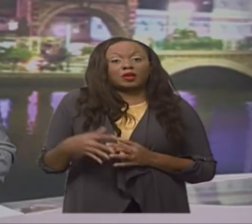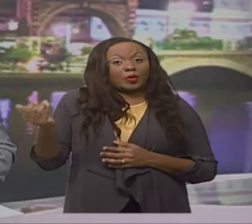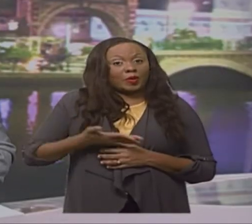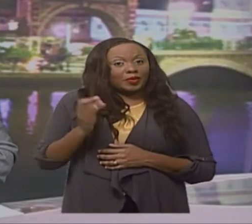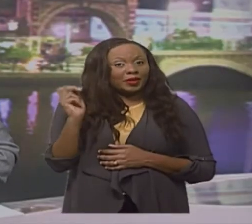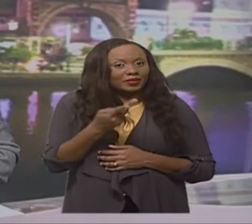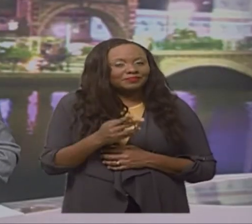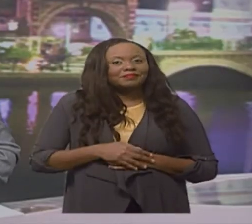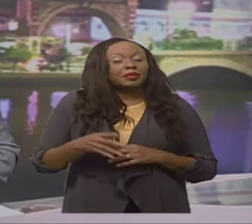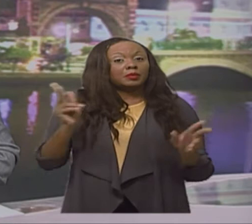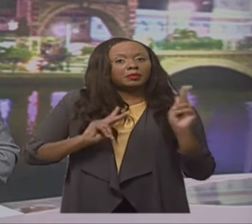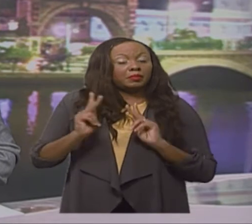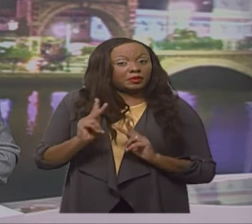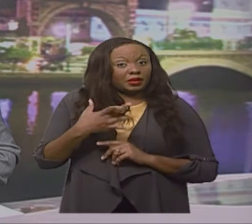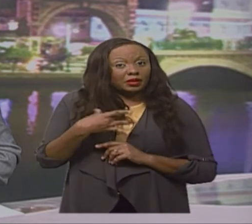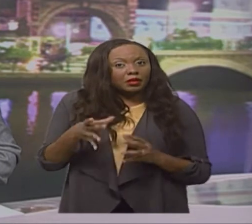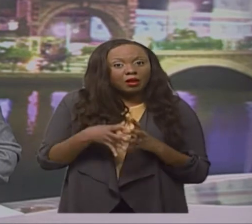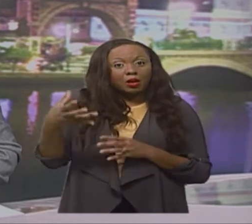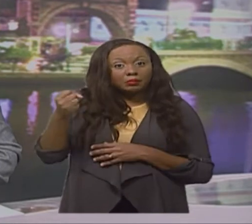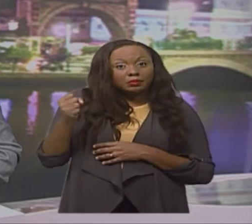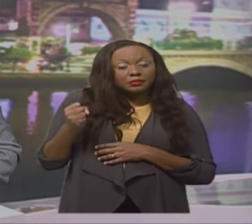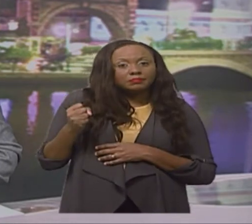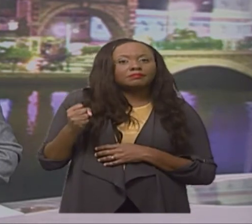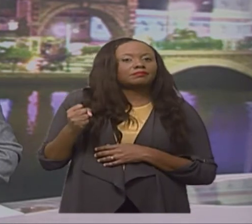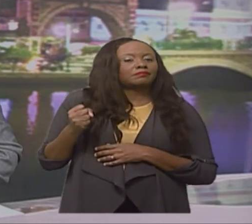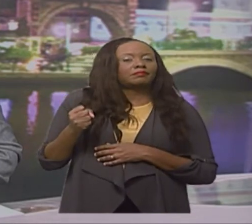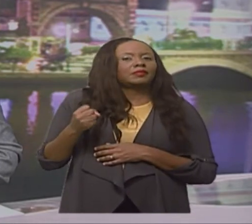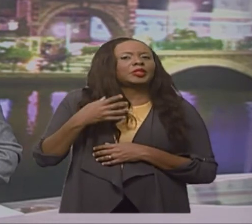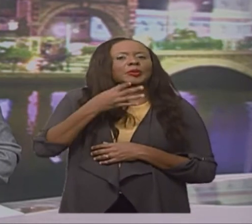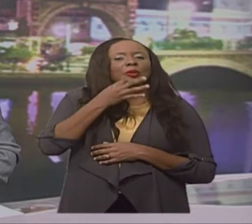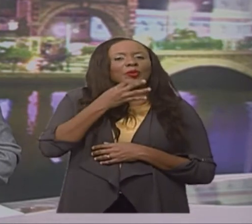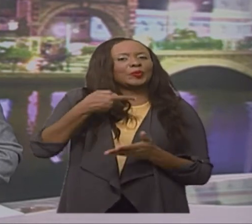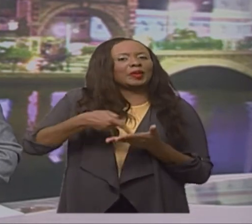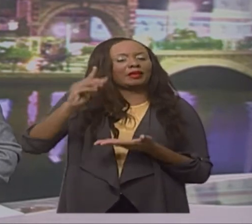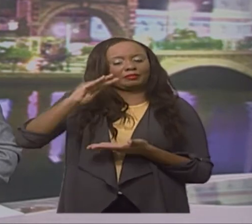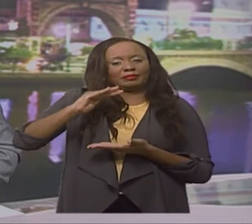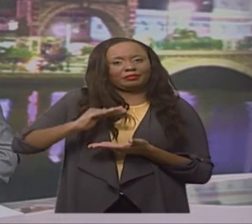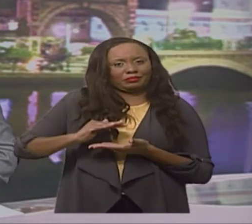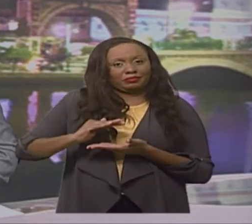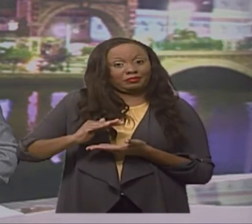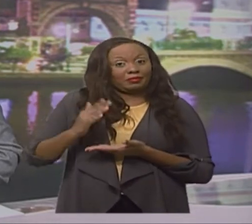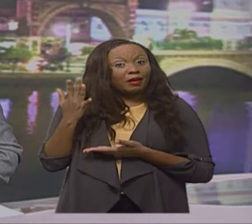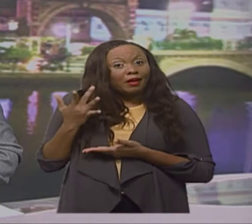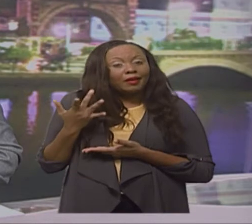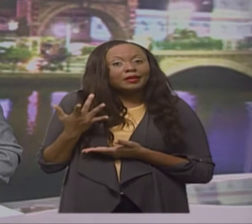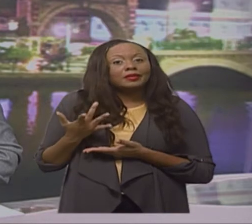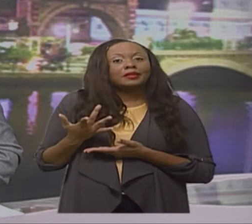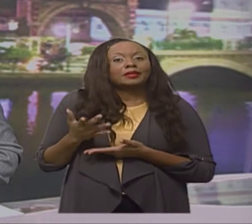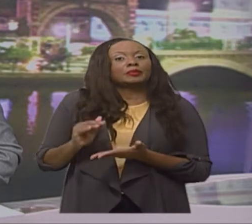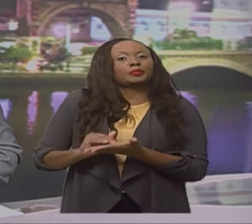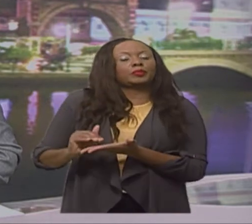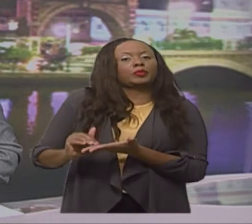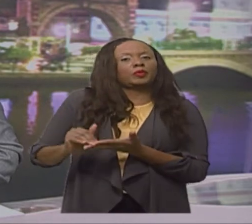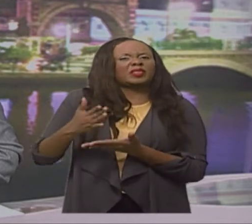Welcome back. Consumers of fresh milk here in Barbados may soon be feeling an ease on their pockets. This after a long-anticipated cess on